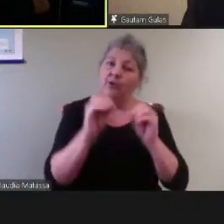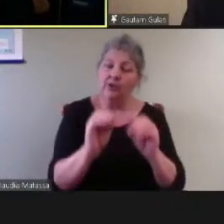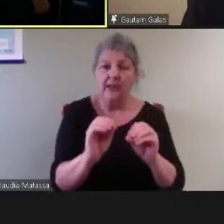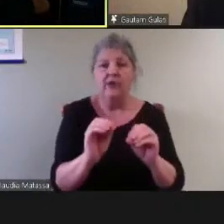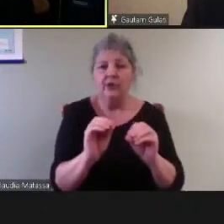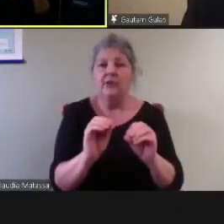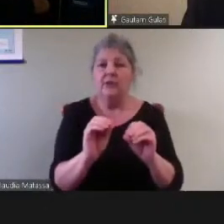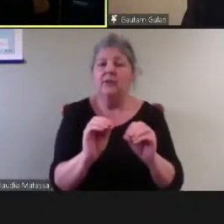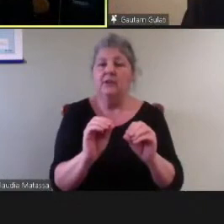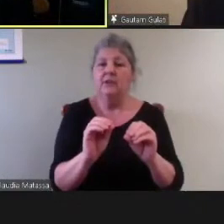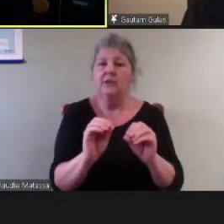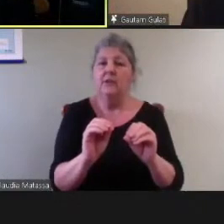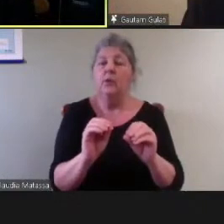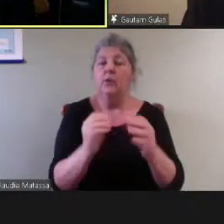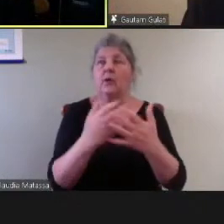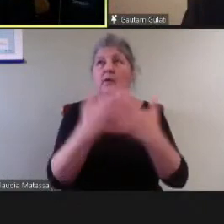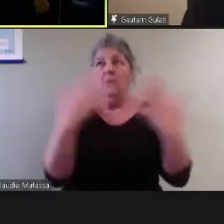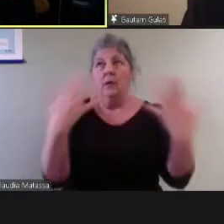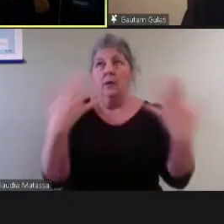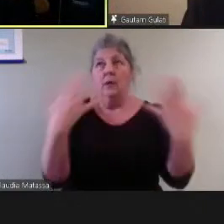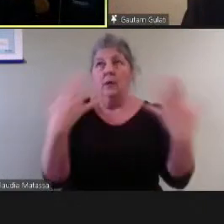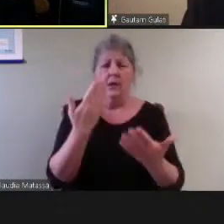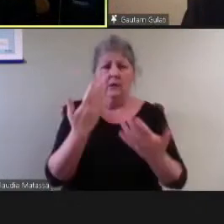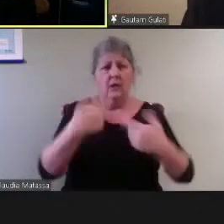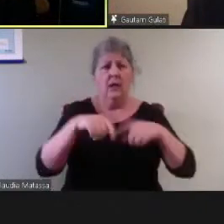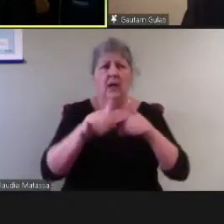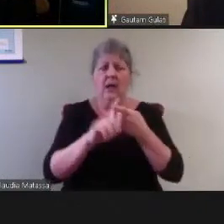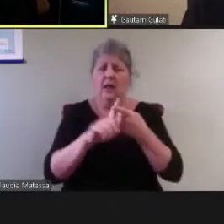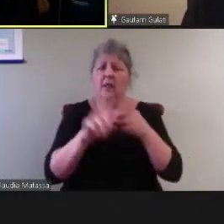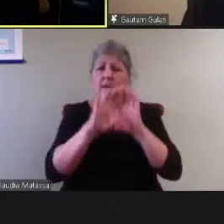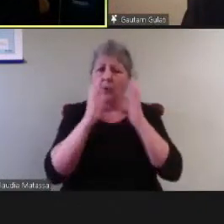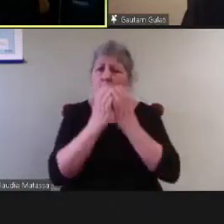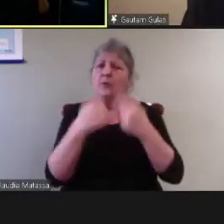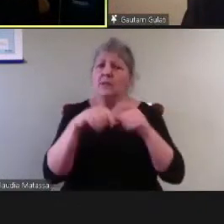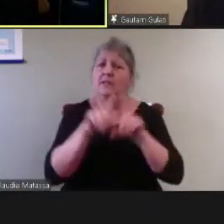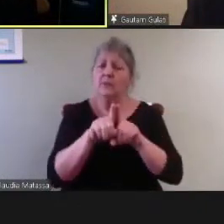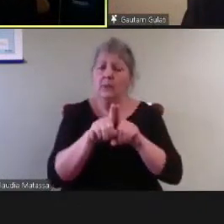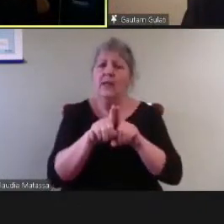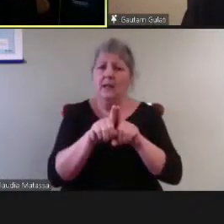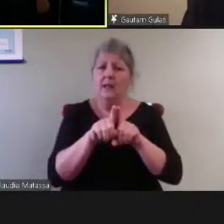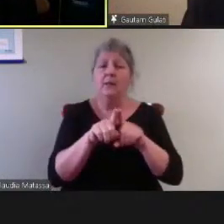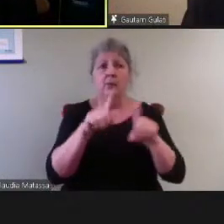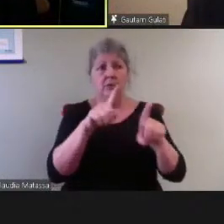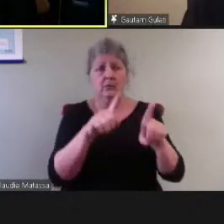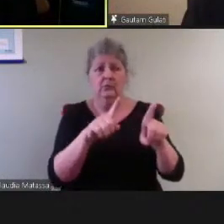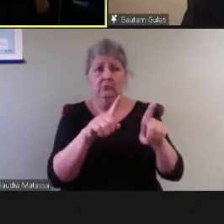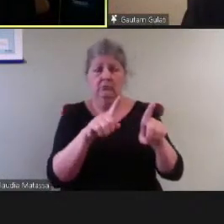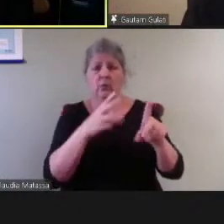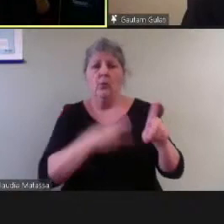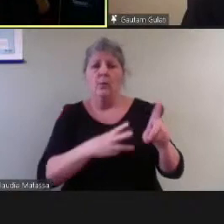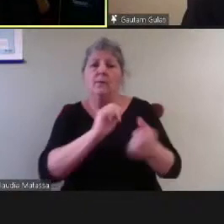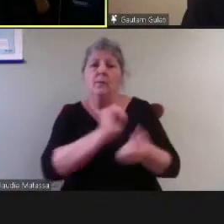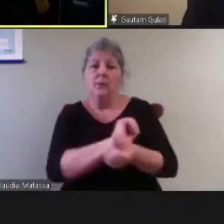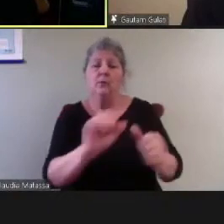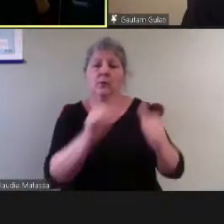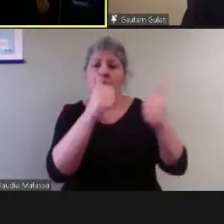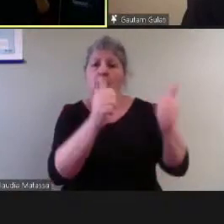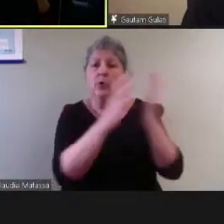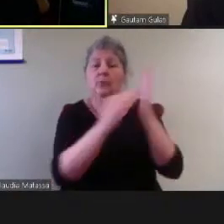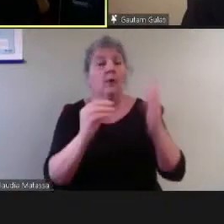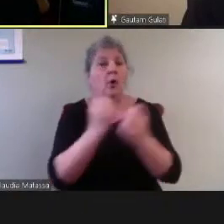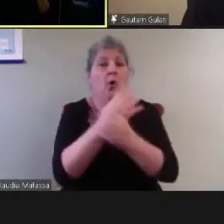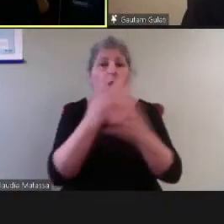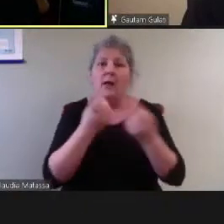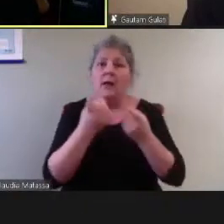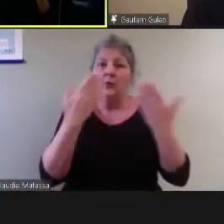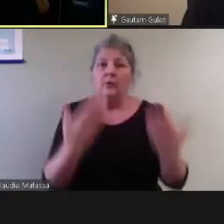got lots to learn also in the community about joined up thinking, and Dóchas is a good model in that regard. So all I can do now